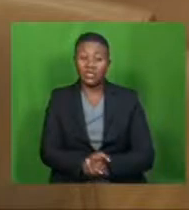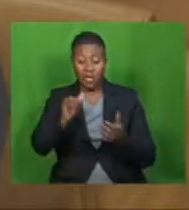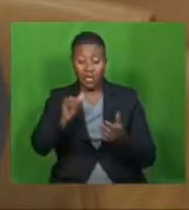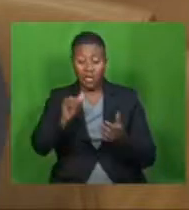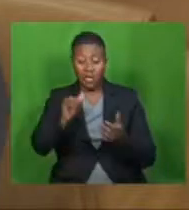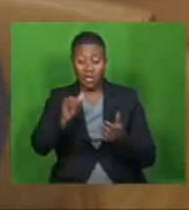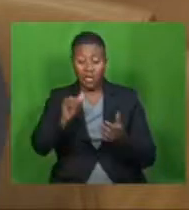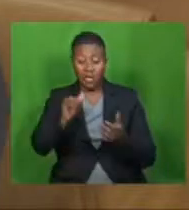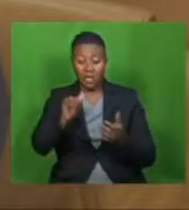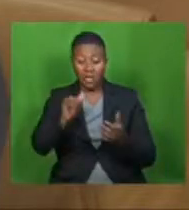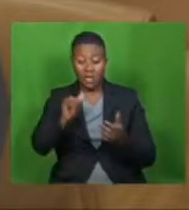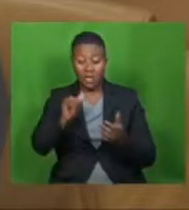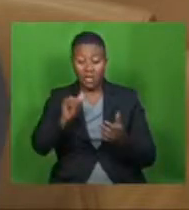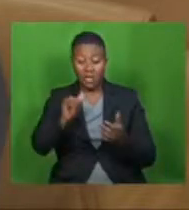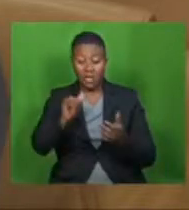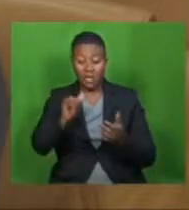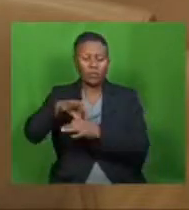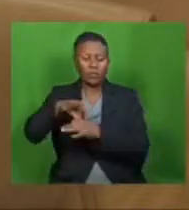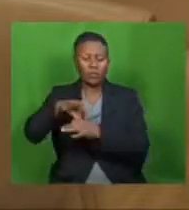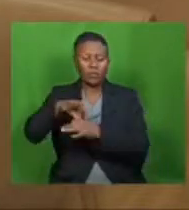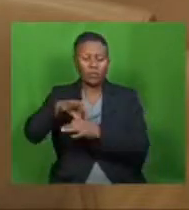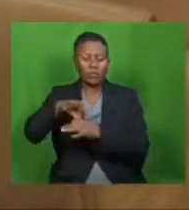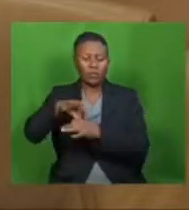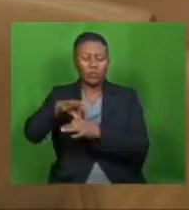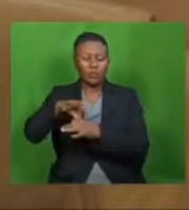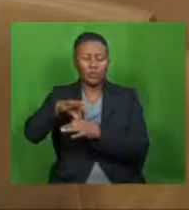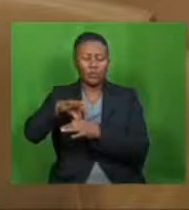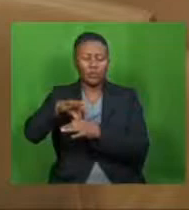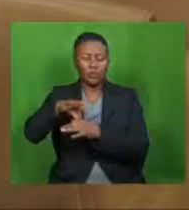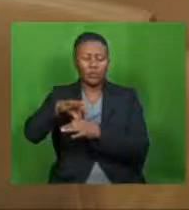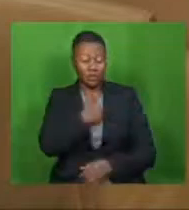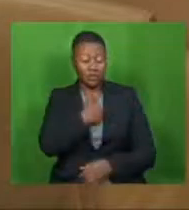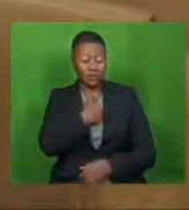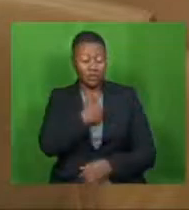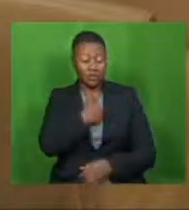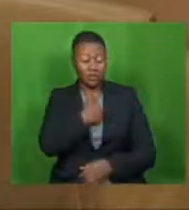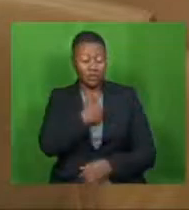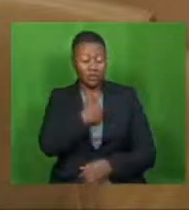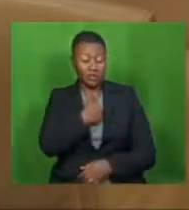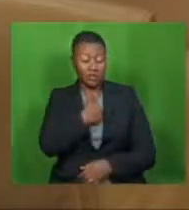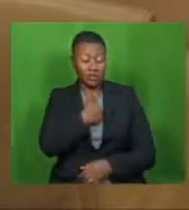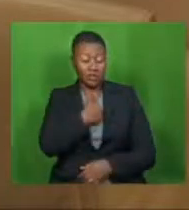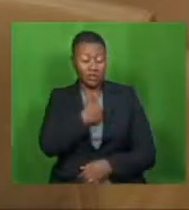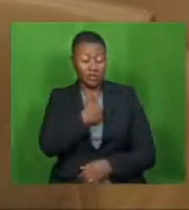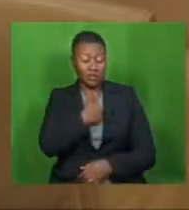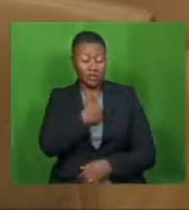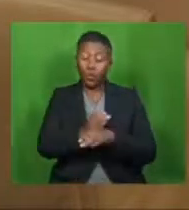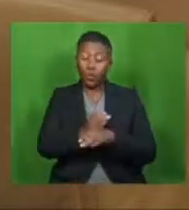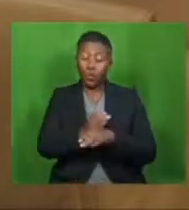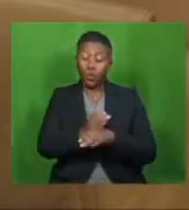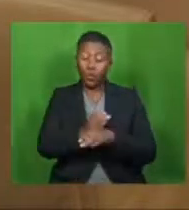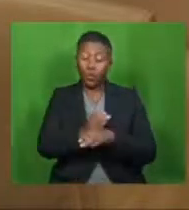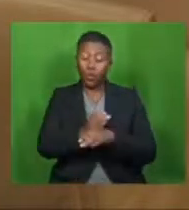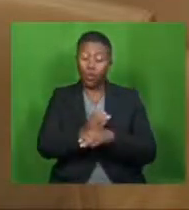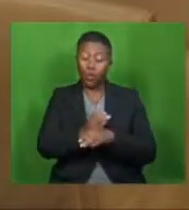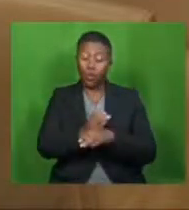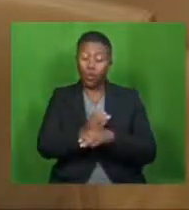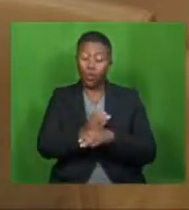very concrete. I personally, Mr. Speaker, the Cocoa Board, for instance, has